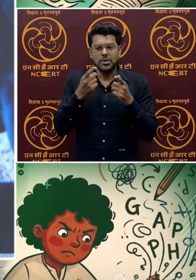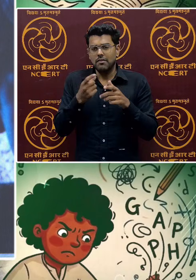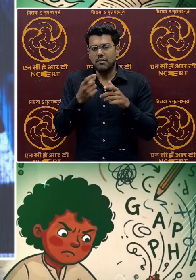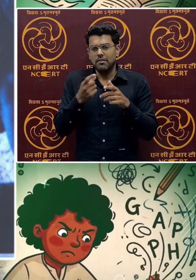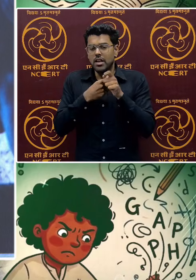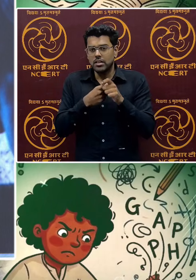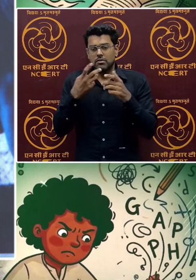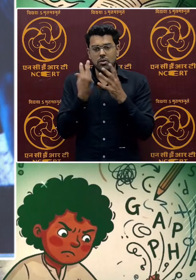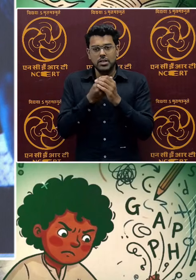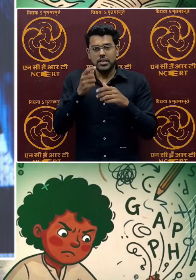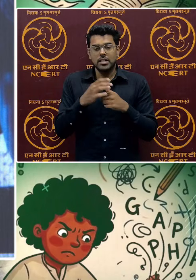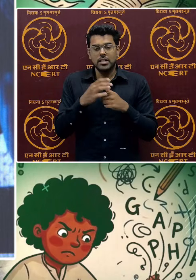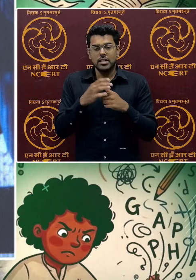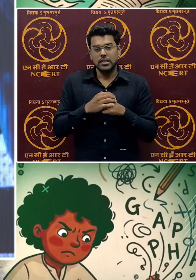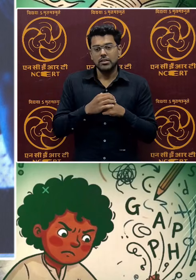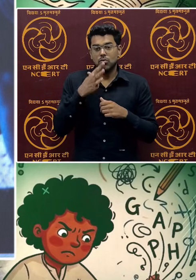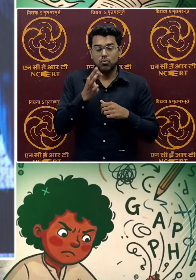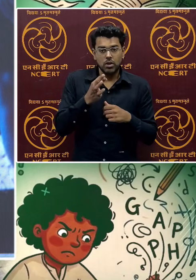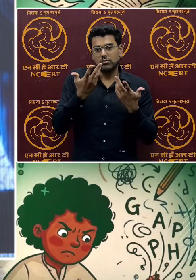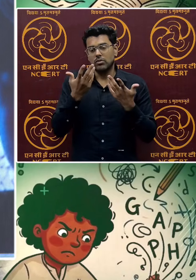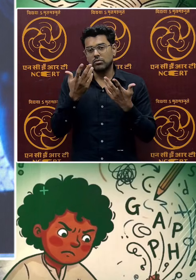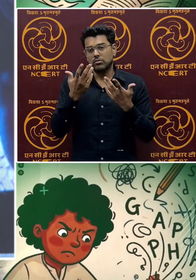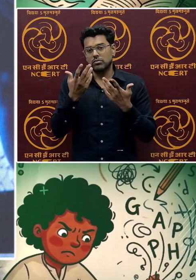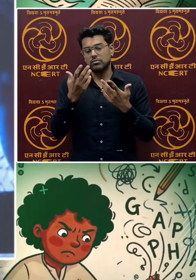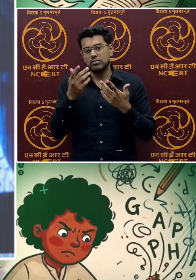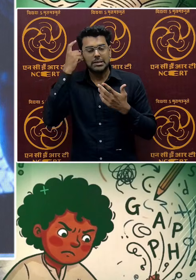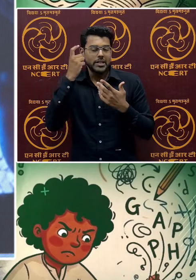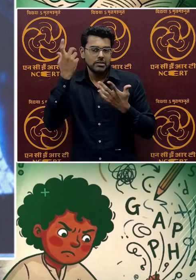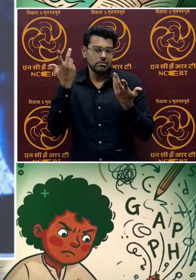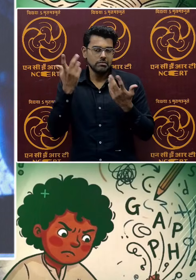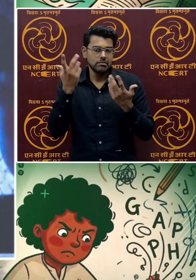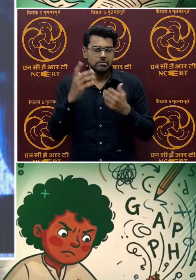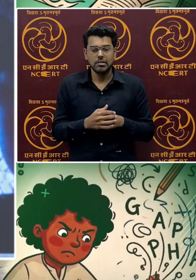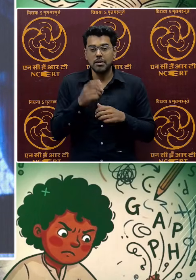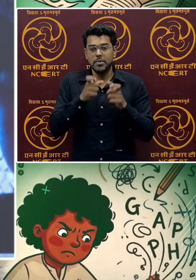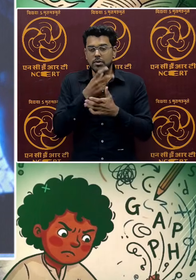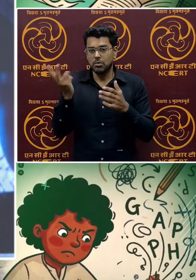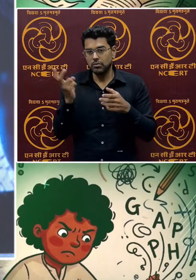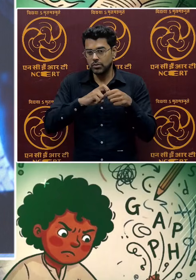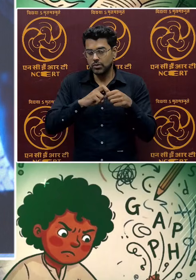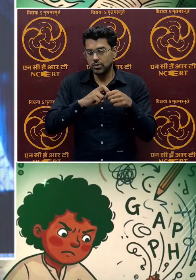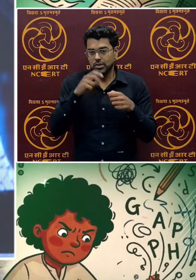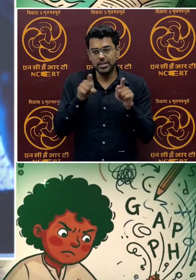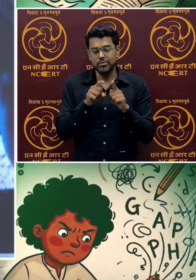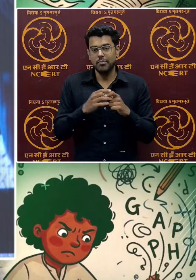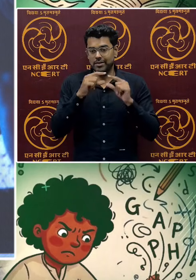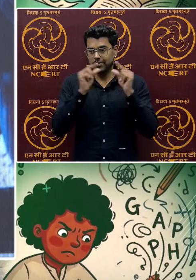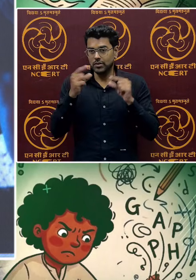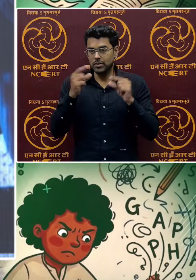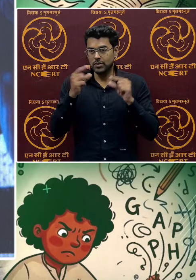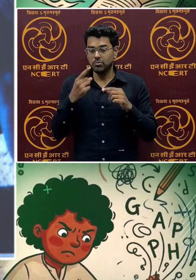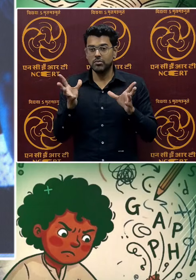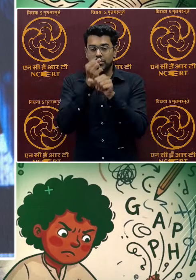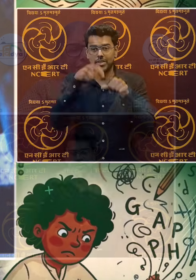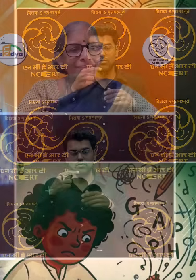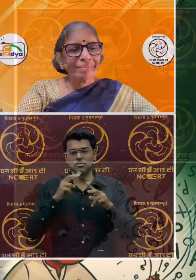quick section for all of you. It's a myth versus reality. So I request both of you to please participate in the same, and let's summarize this